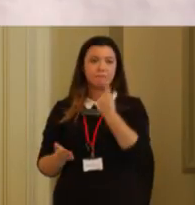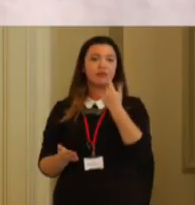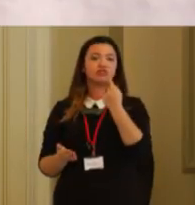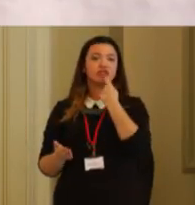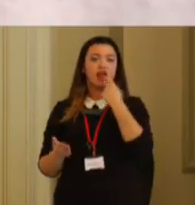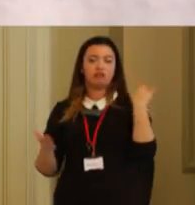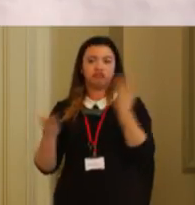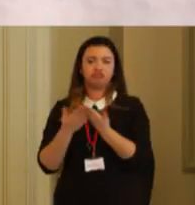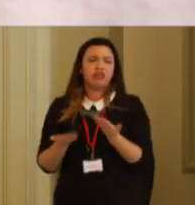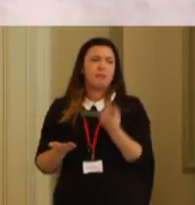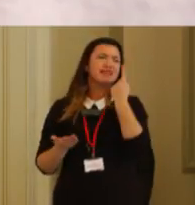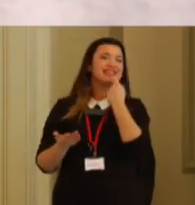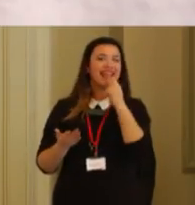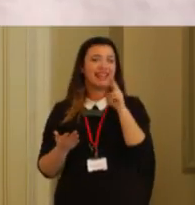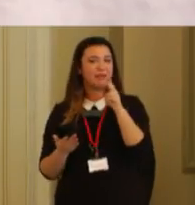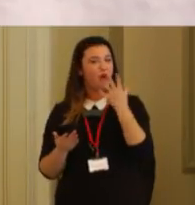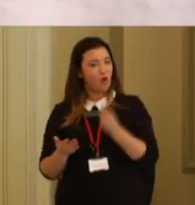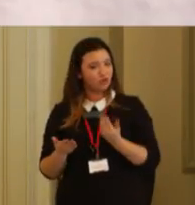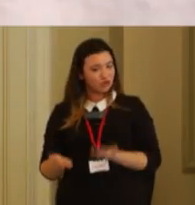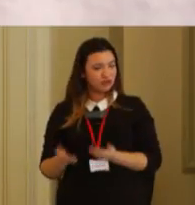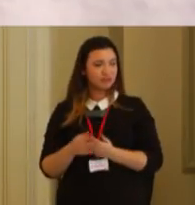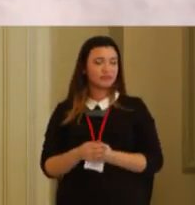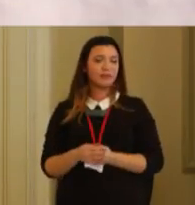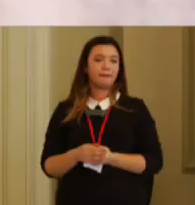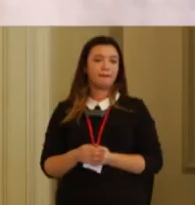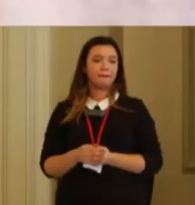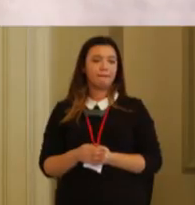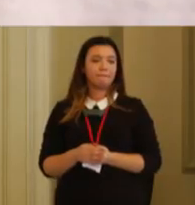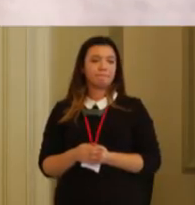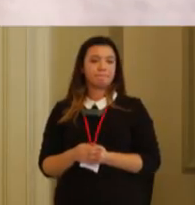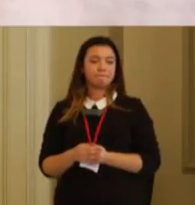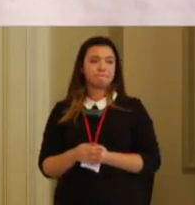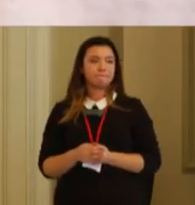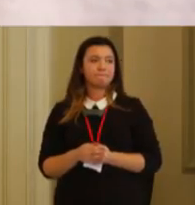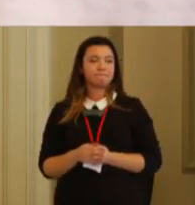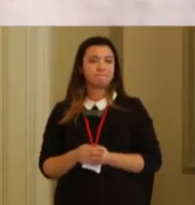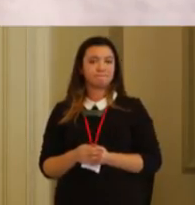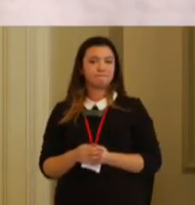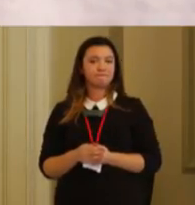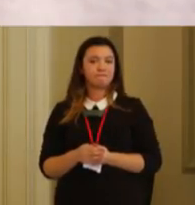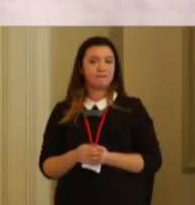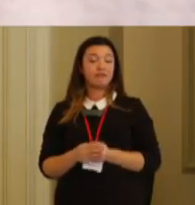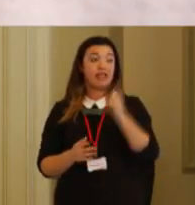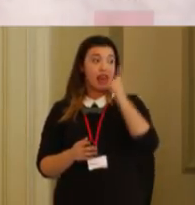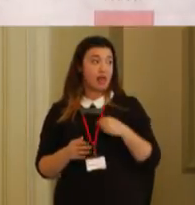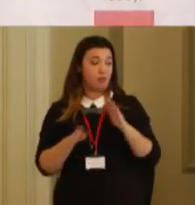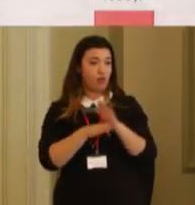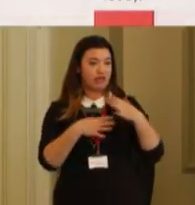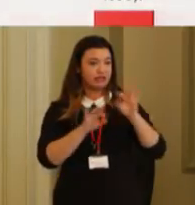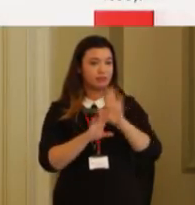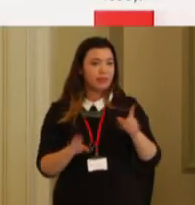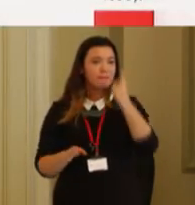how we set off. It's not exactly a year and a half ago. It actually took 1 year. And this is the field. There